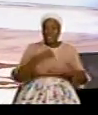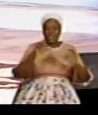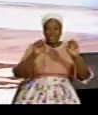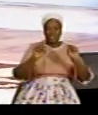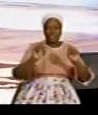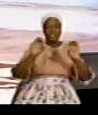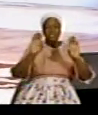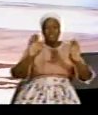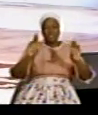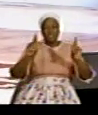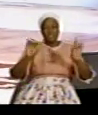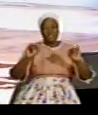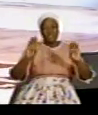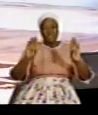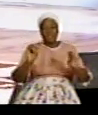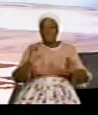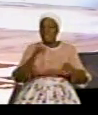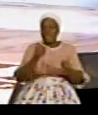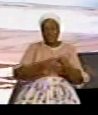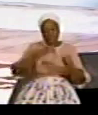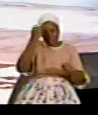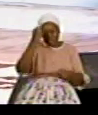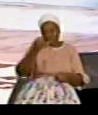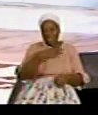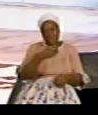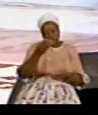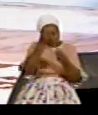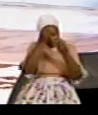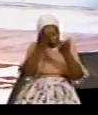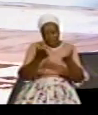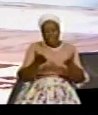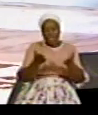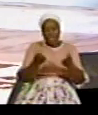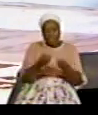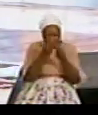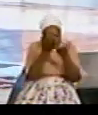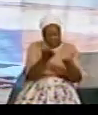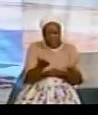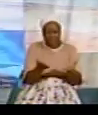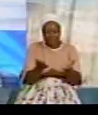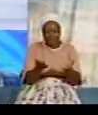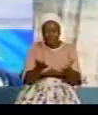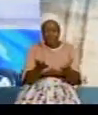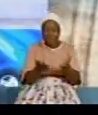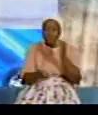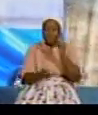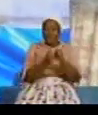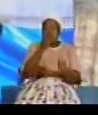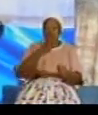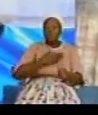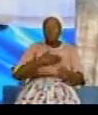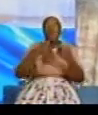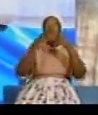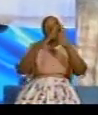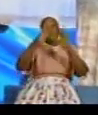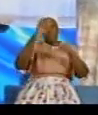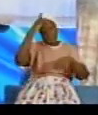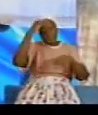every plant which my heavenly Father has not planted shall be rooted